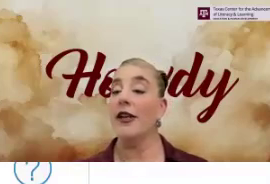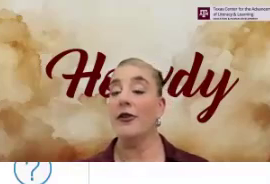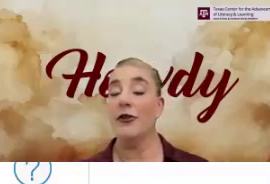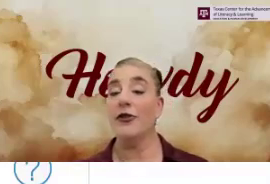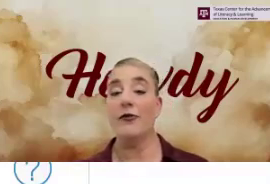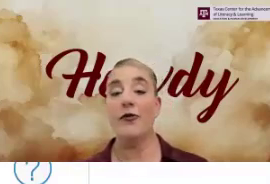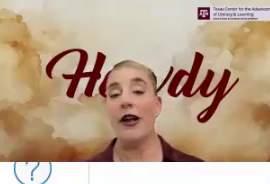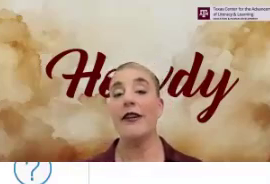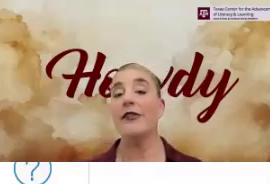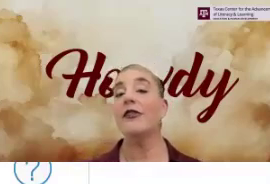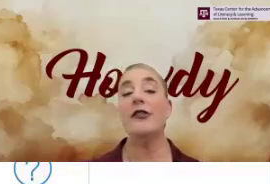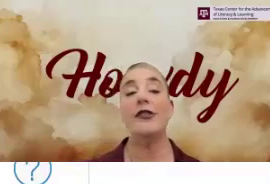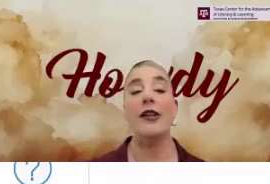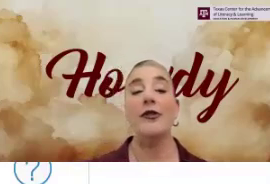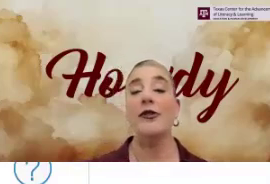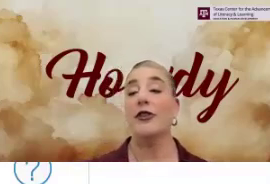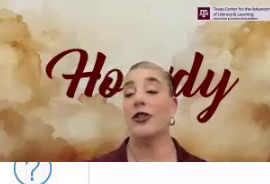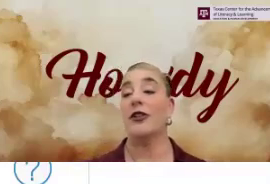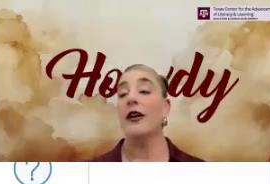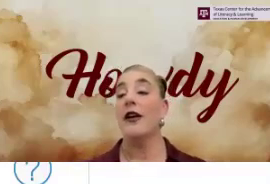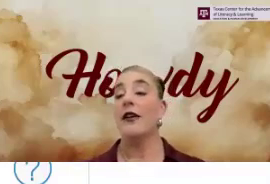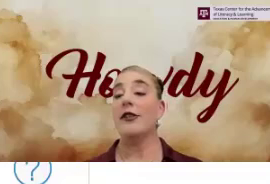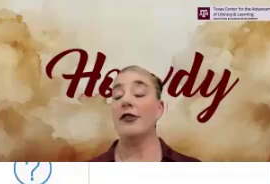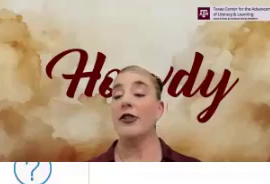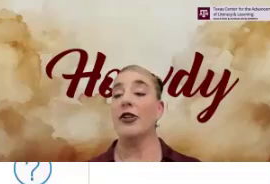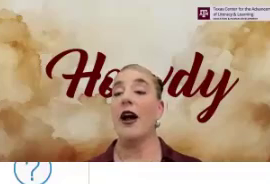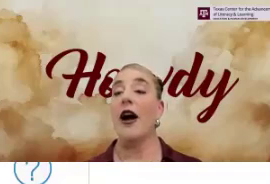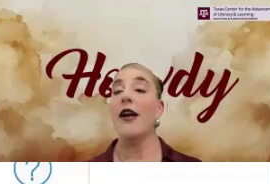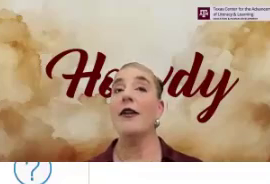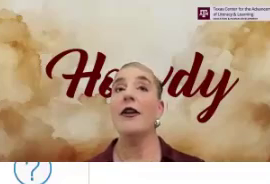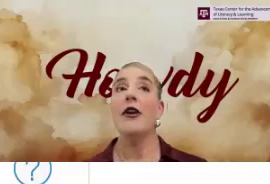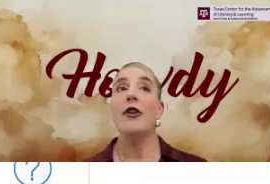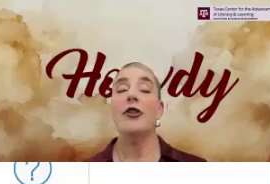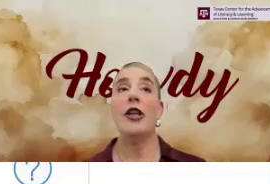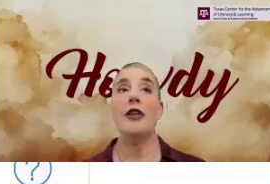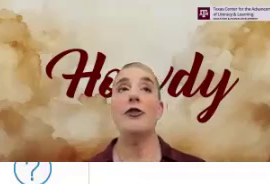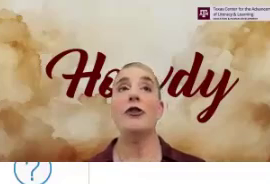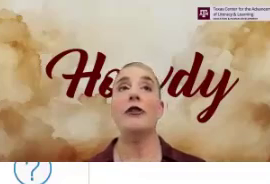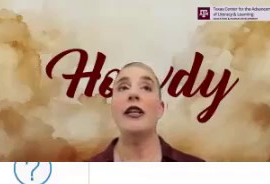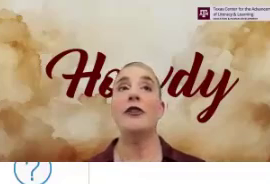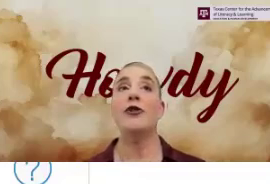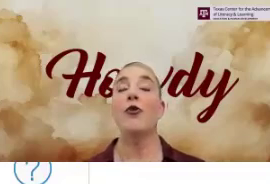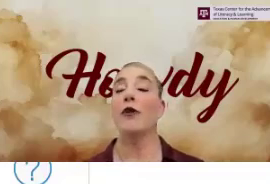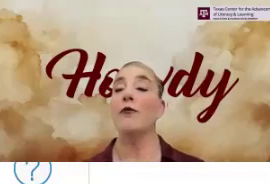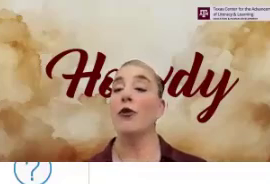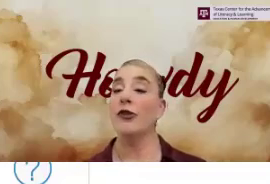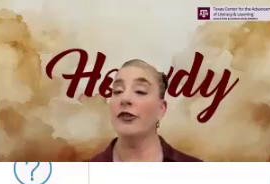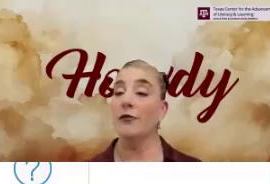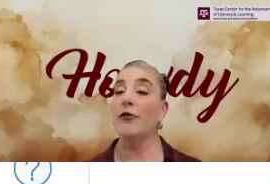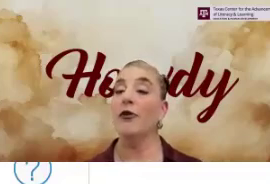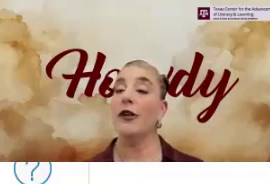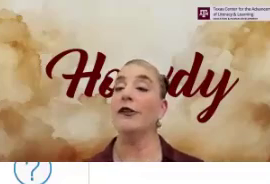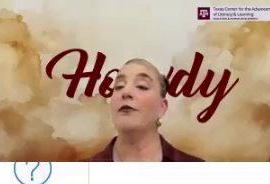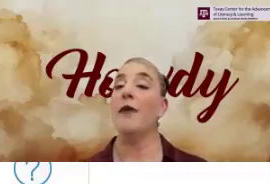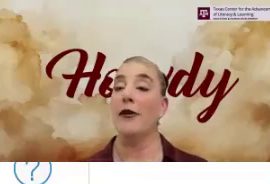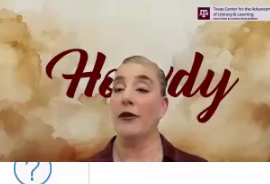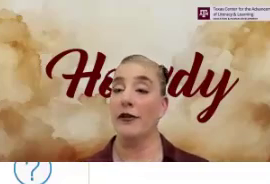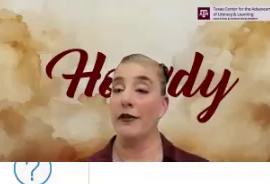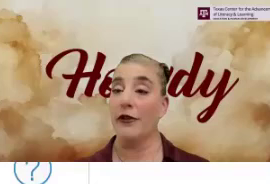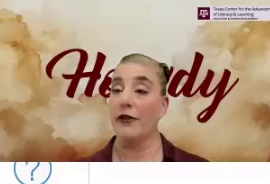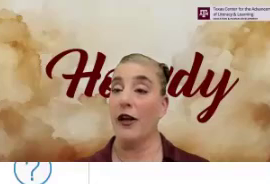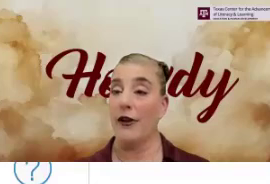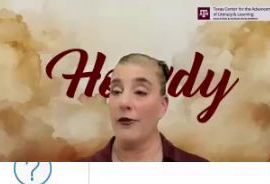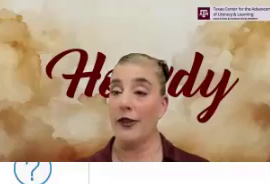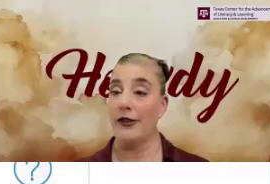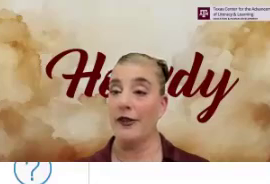of a designer's, right? That's a designer's decision. I tend to lean toward more simple is